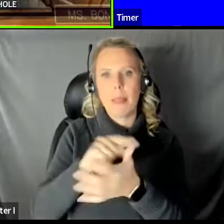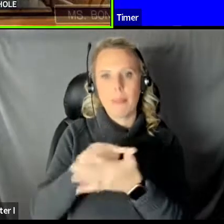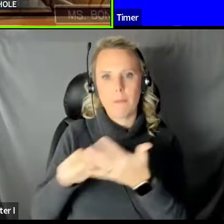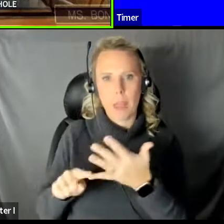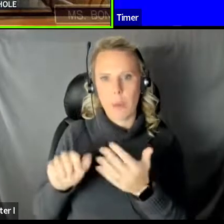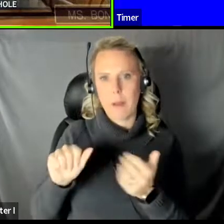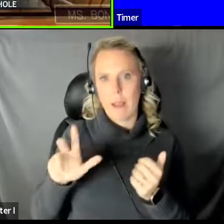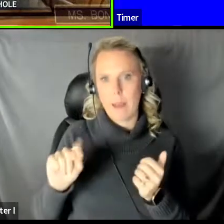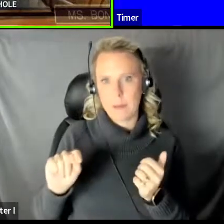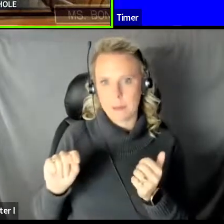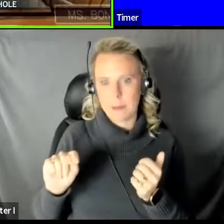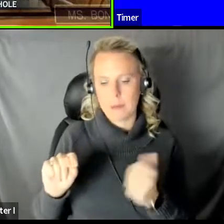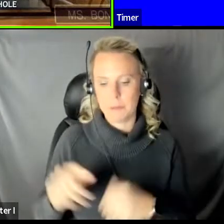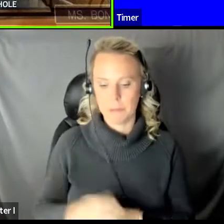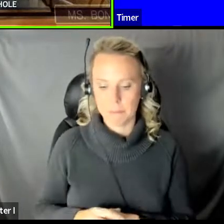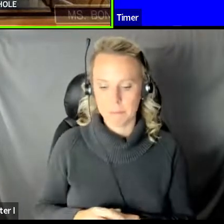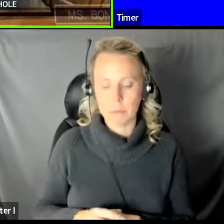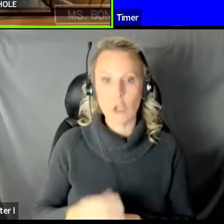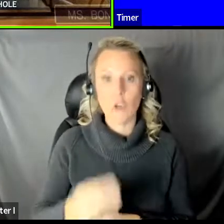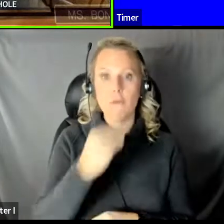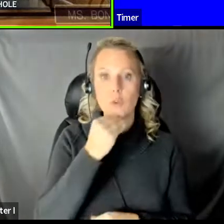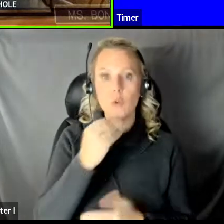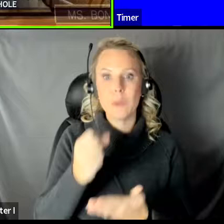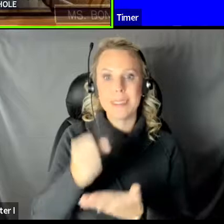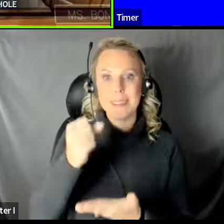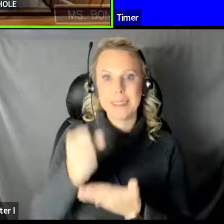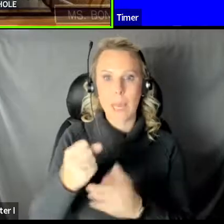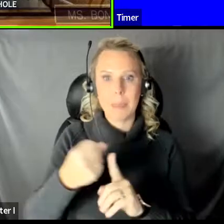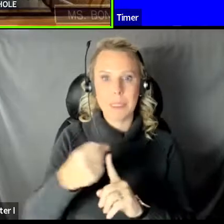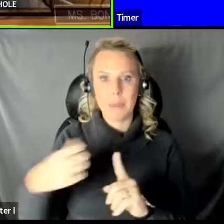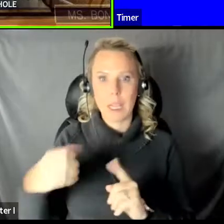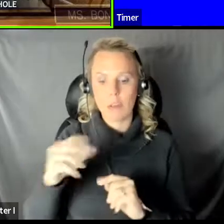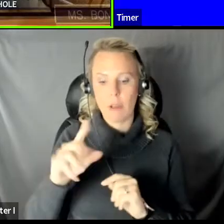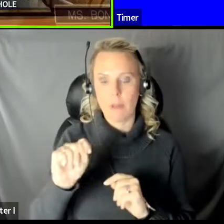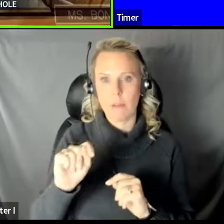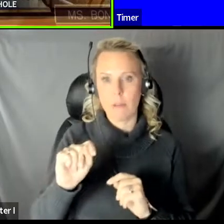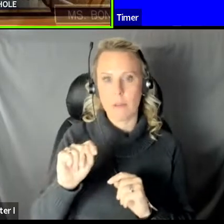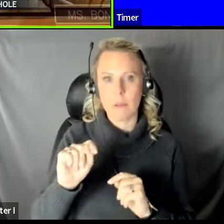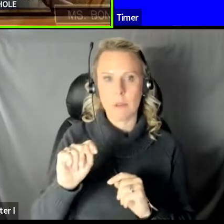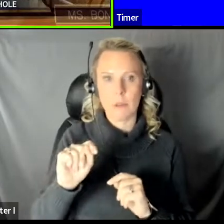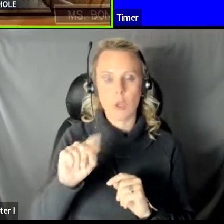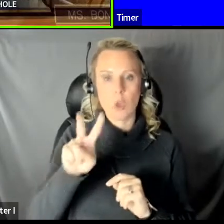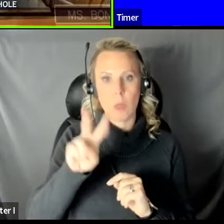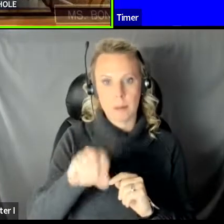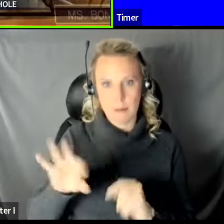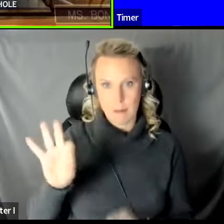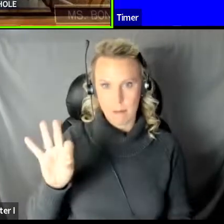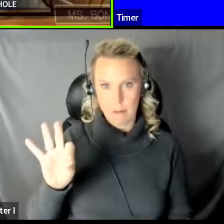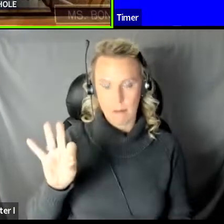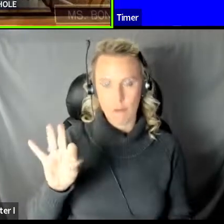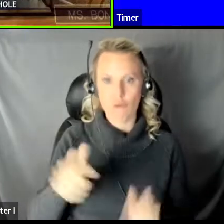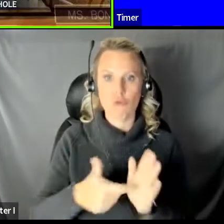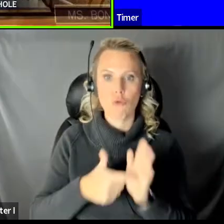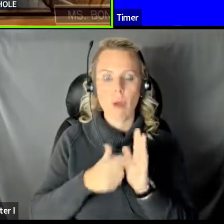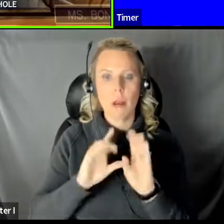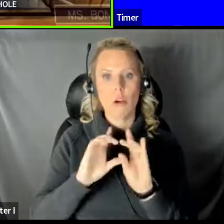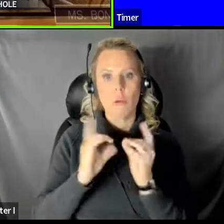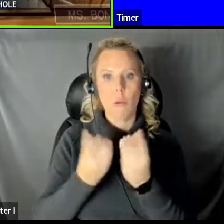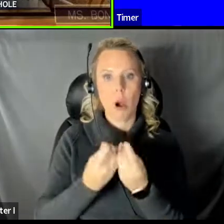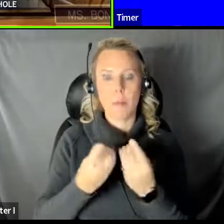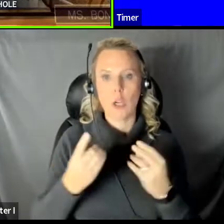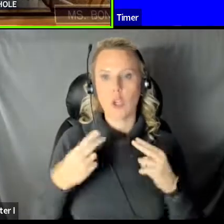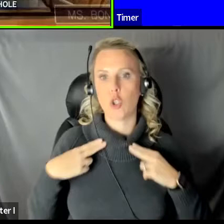acts. The Food Stamp Expansion Act of 2009 to require the Department of